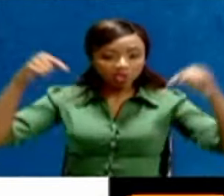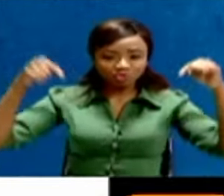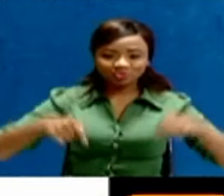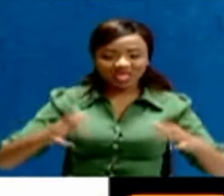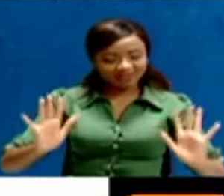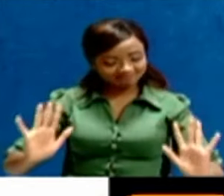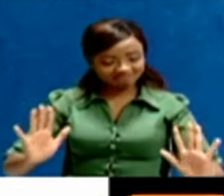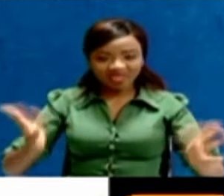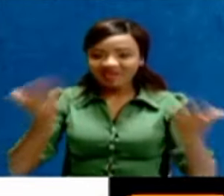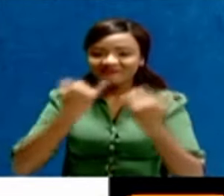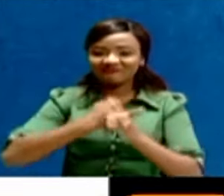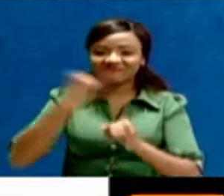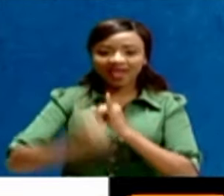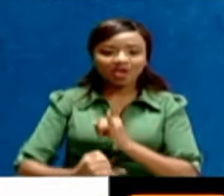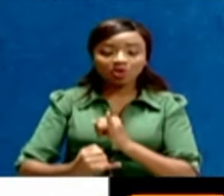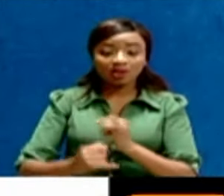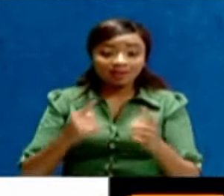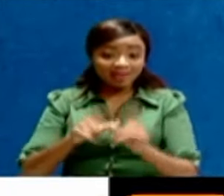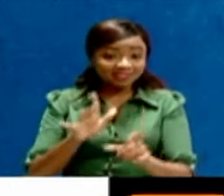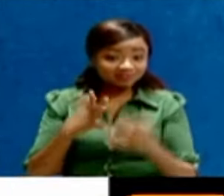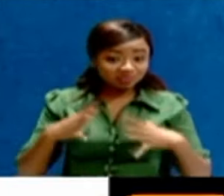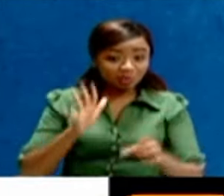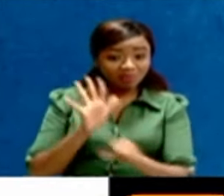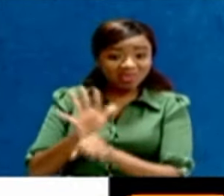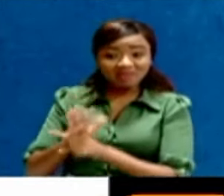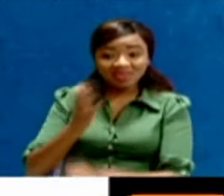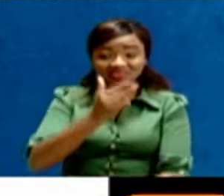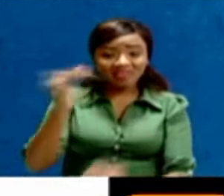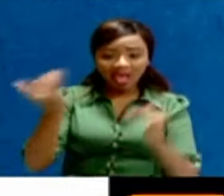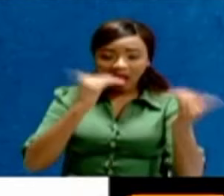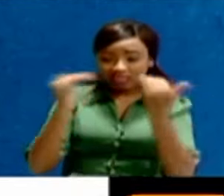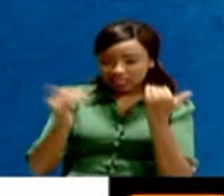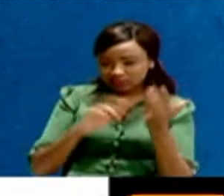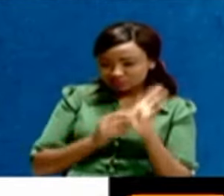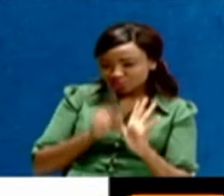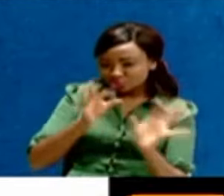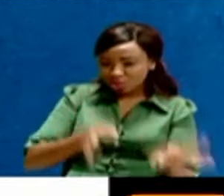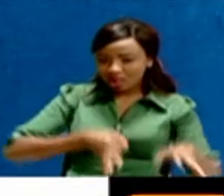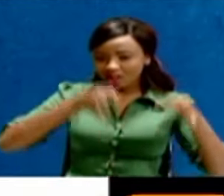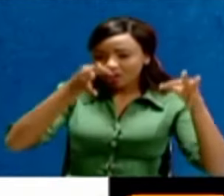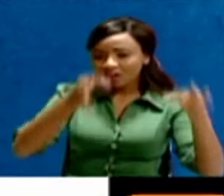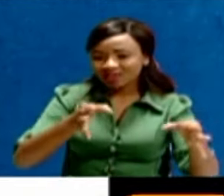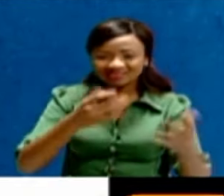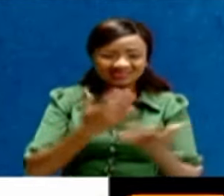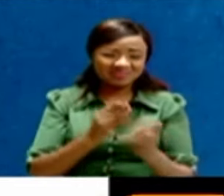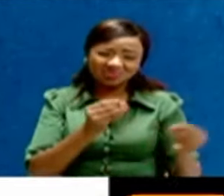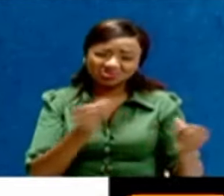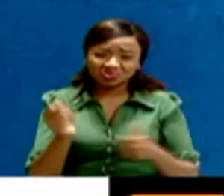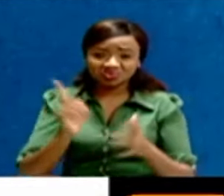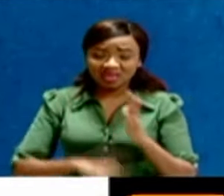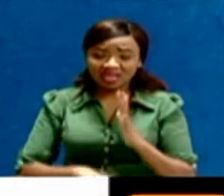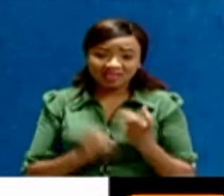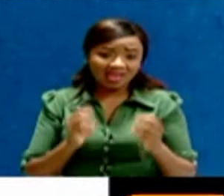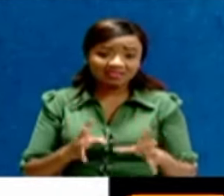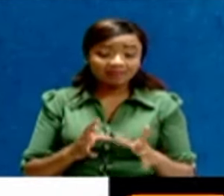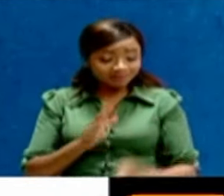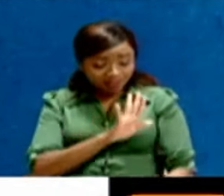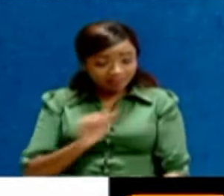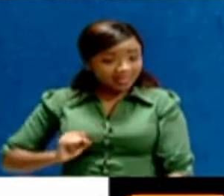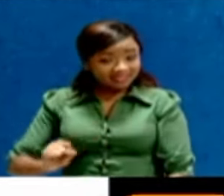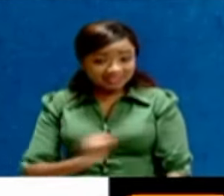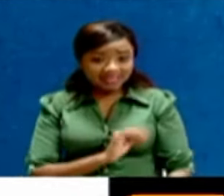die, many asking, is Senate just postponing the inevitable? For example, this is about the sixth time that Senate is failing to agree on